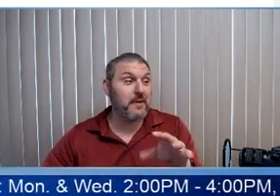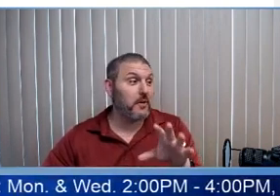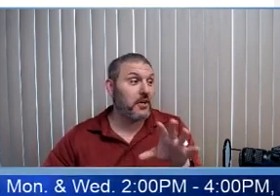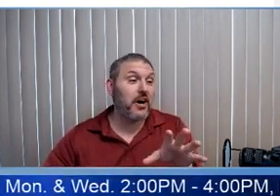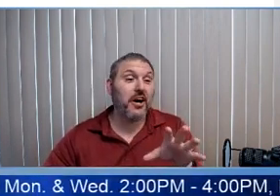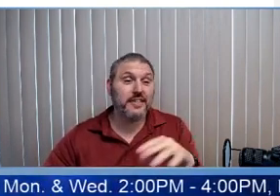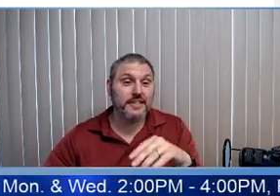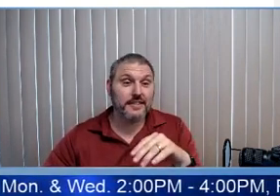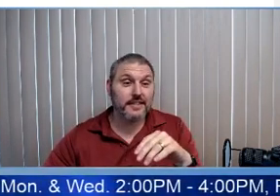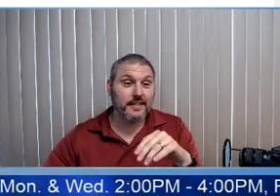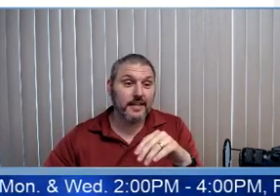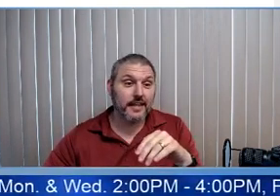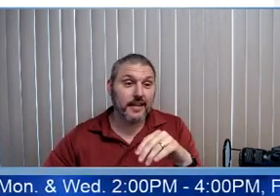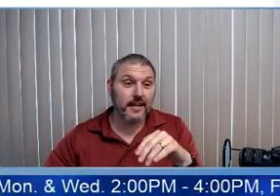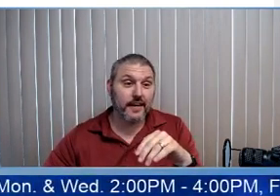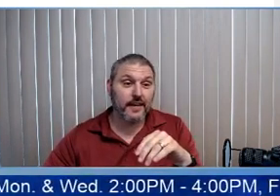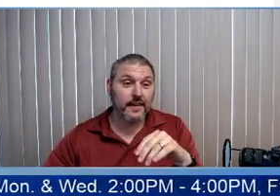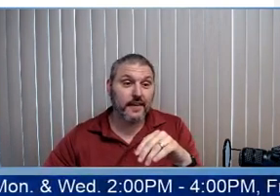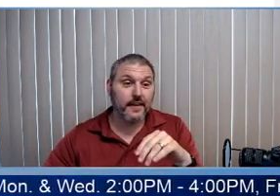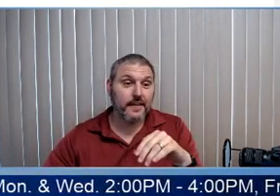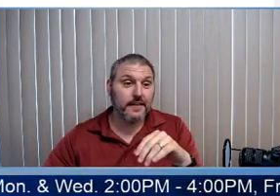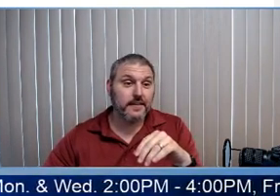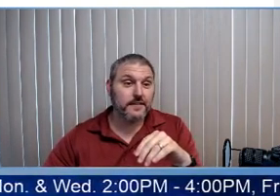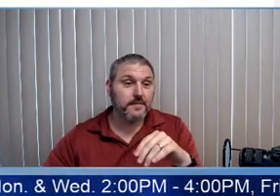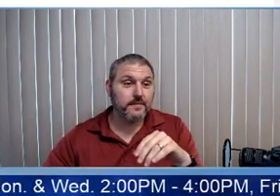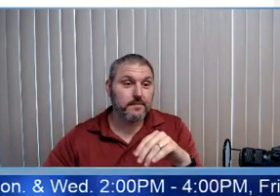Bet you they were gone.